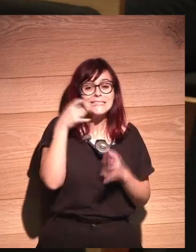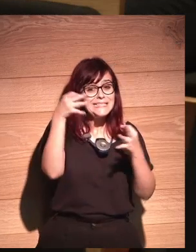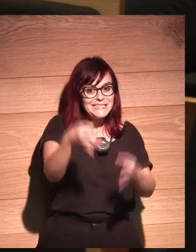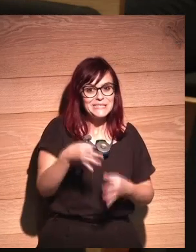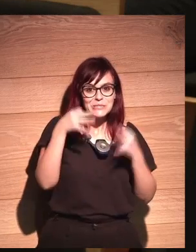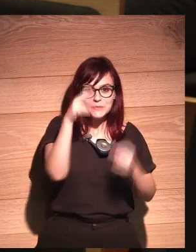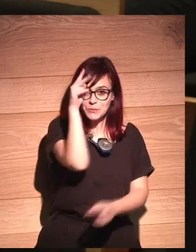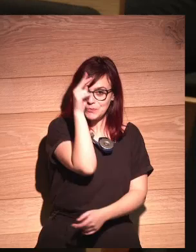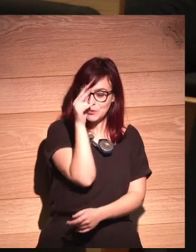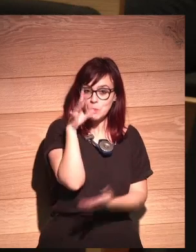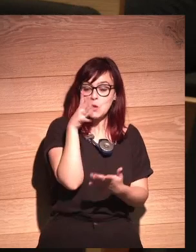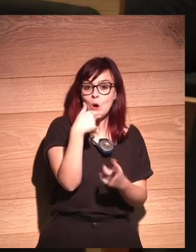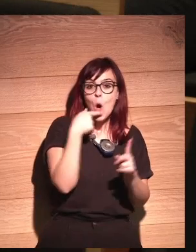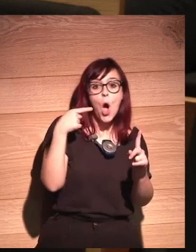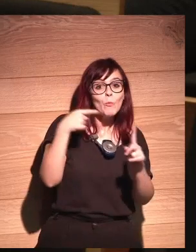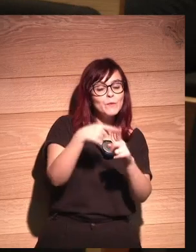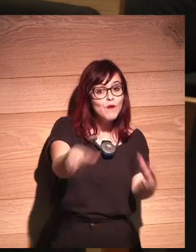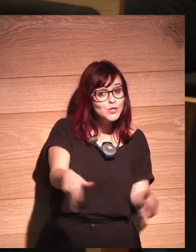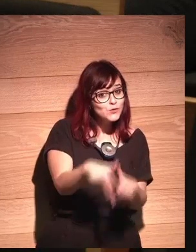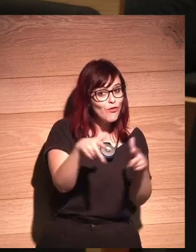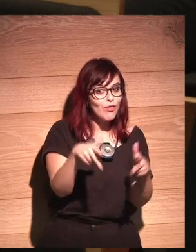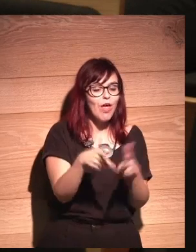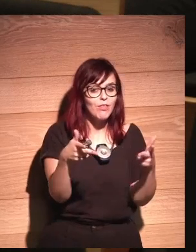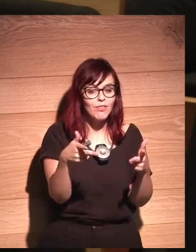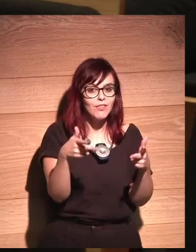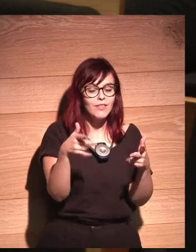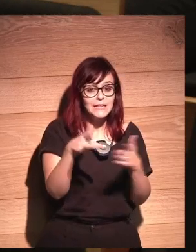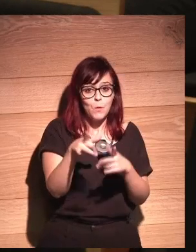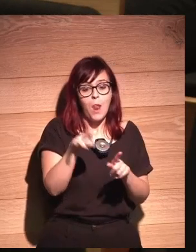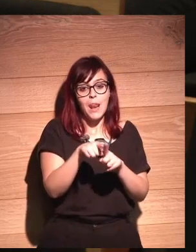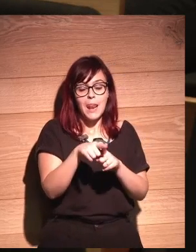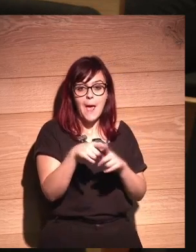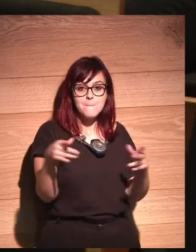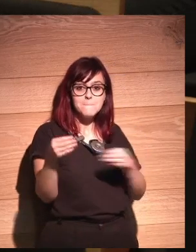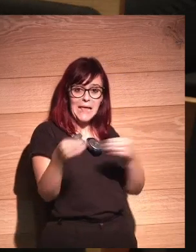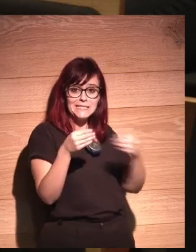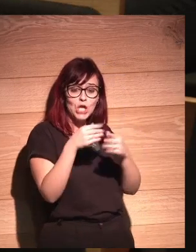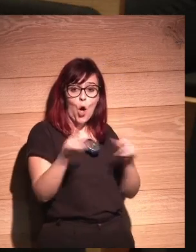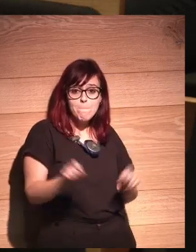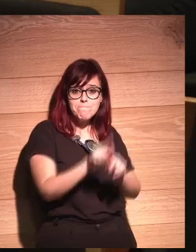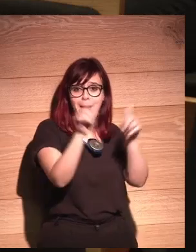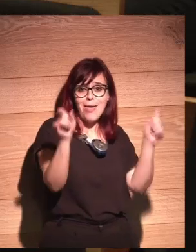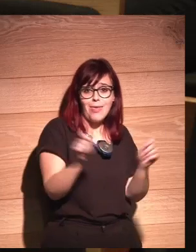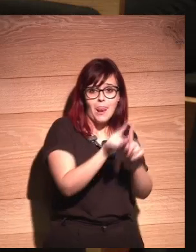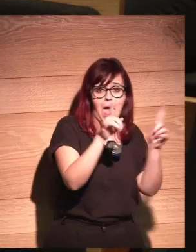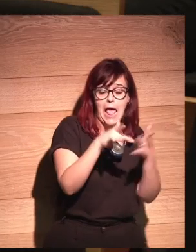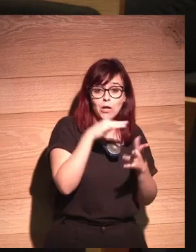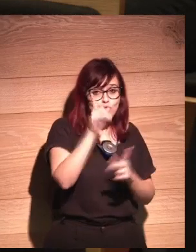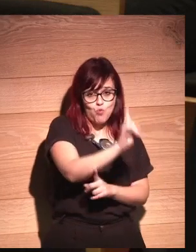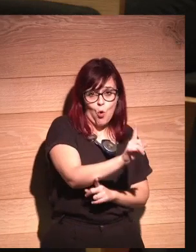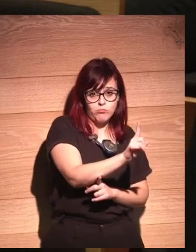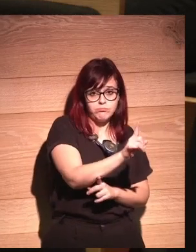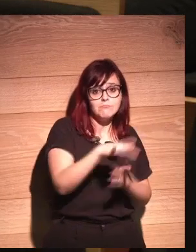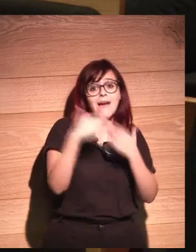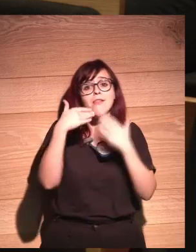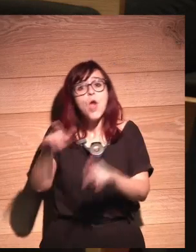something that has been a matter of concern to me, is that how we can make this society, not through Wales or plastics, but through culture,